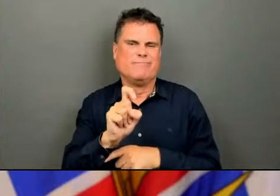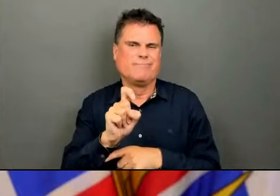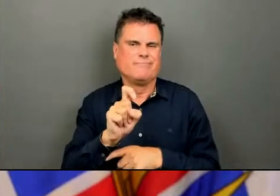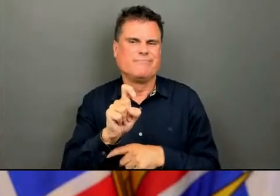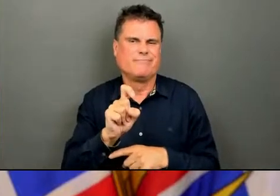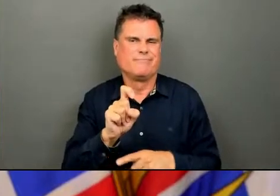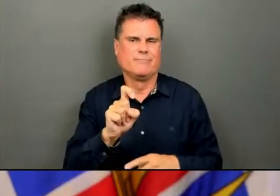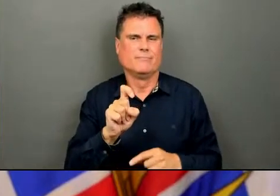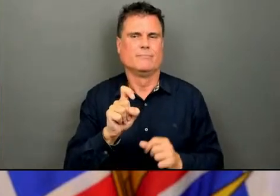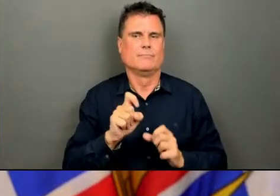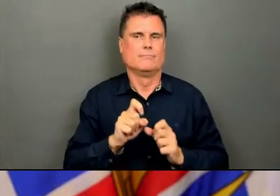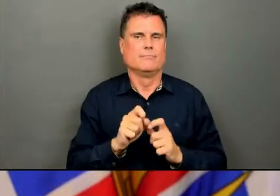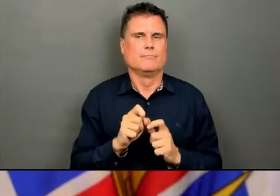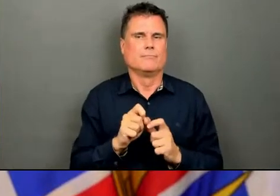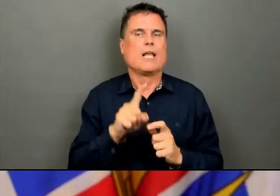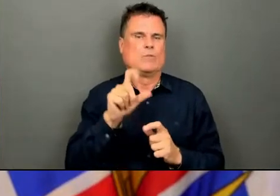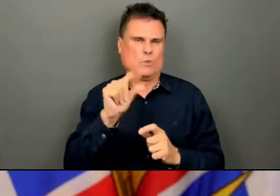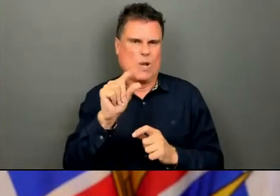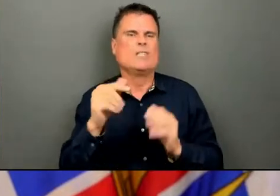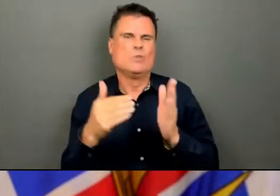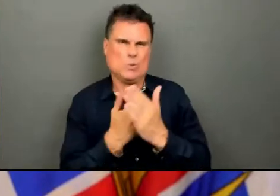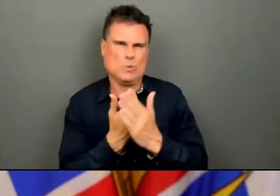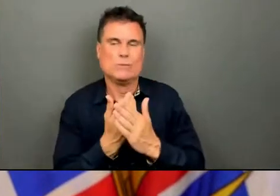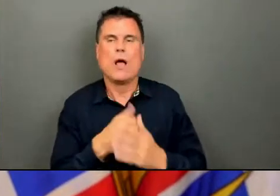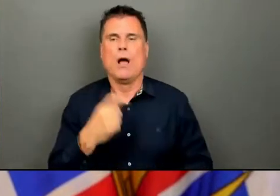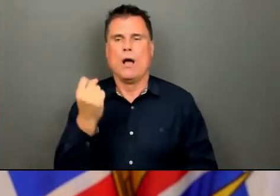with COVID-19 to